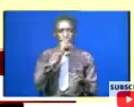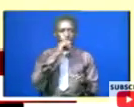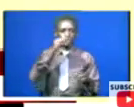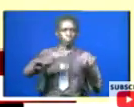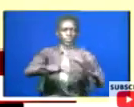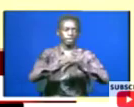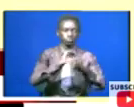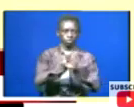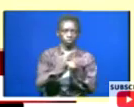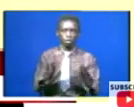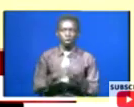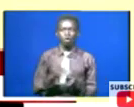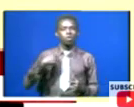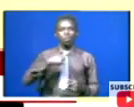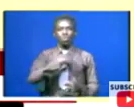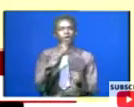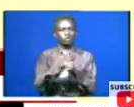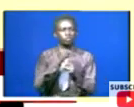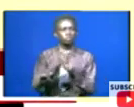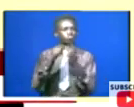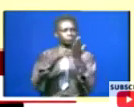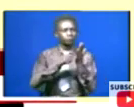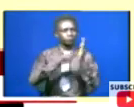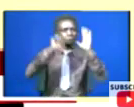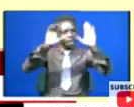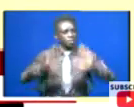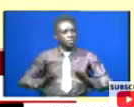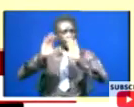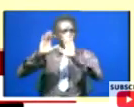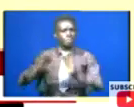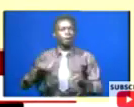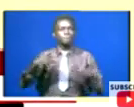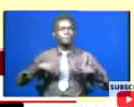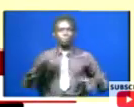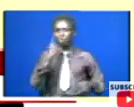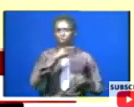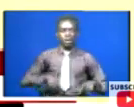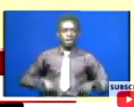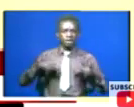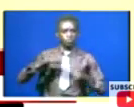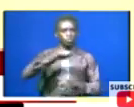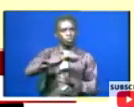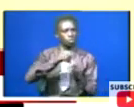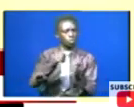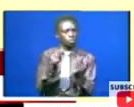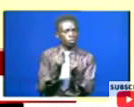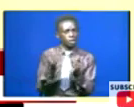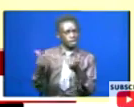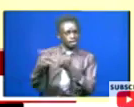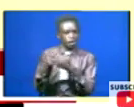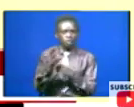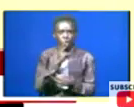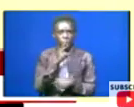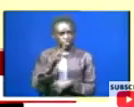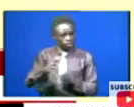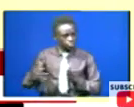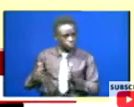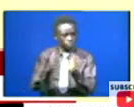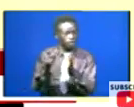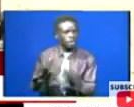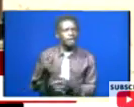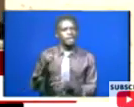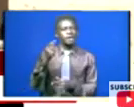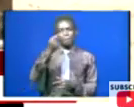sensitization, to sensitize people who are living within the aquifer to move far from the aquifer because of its